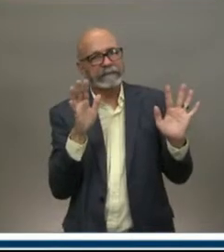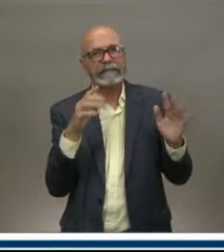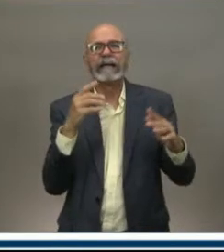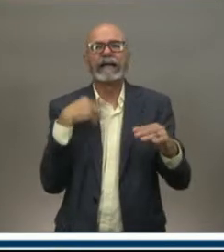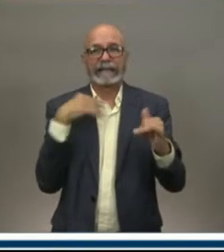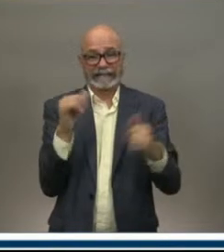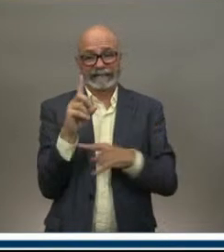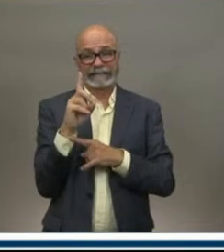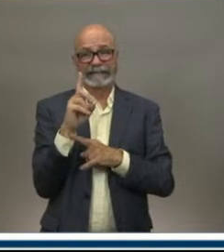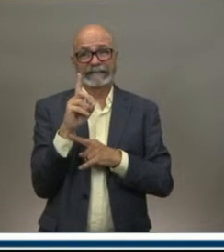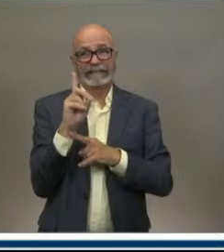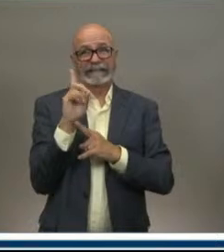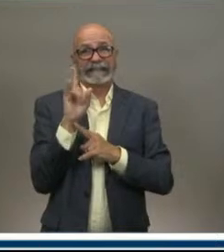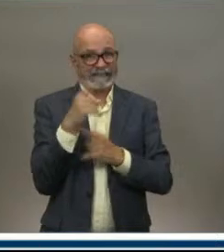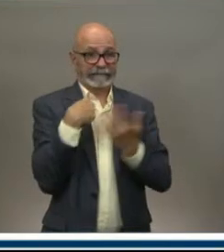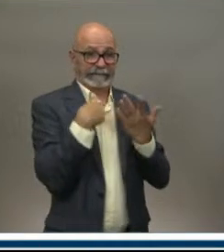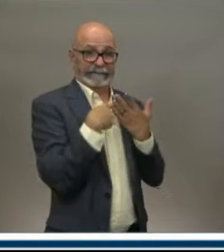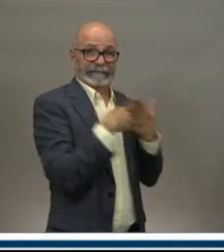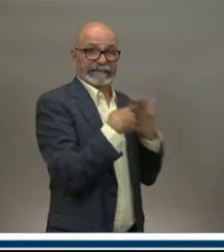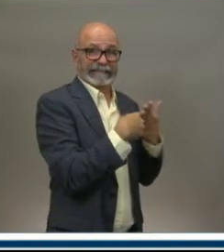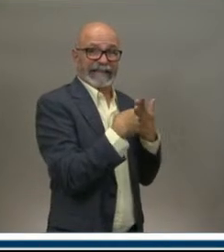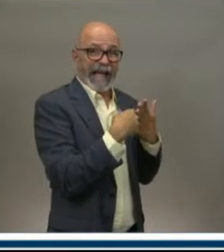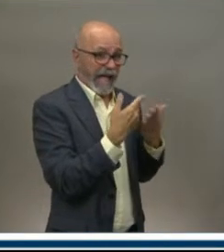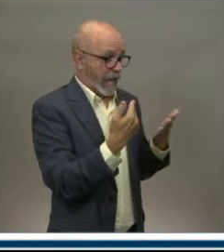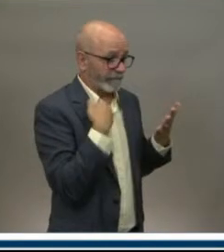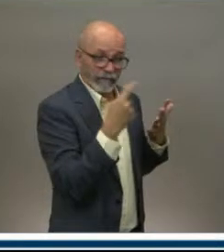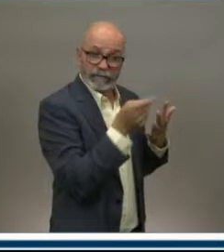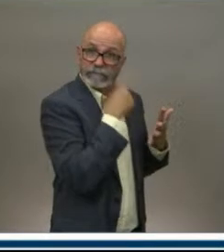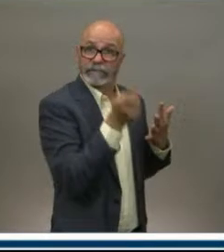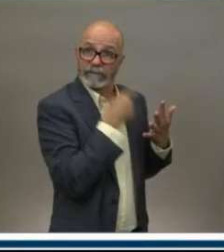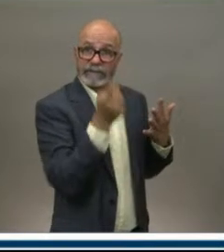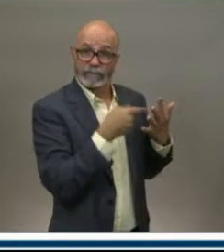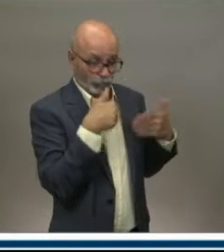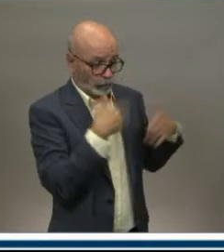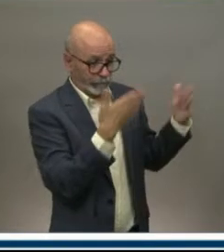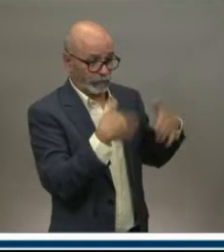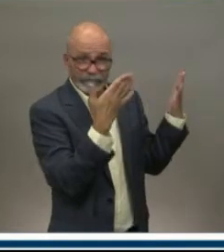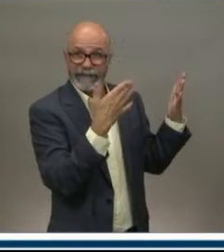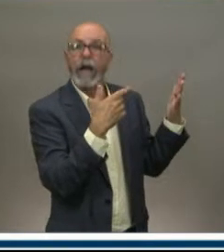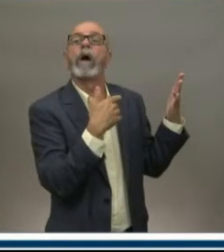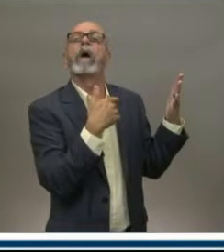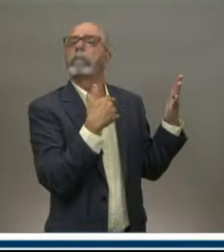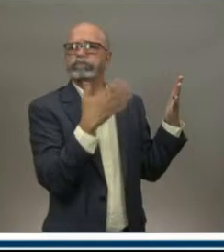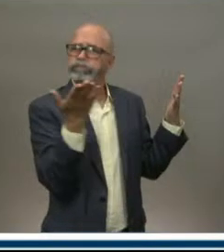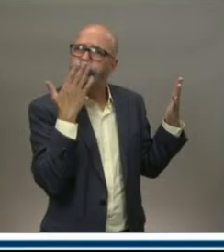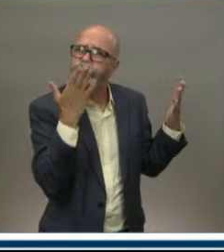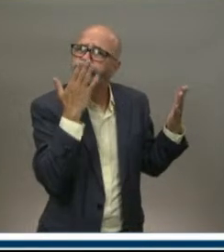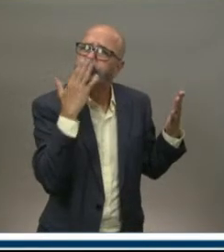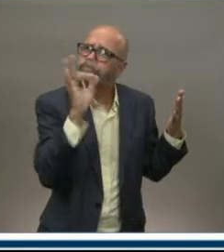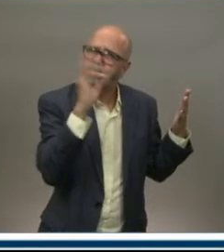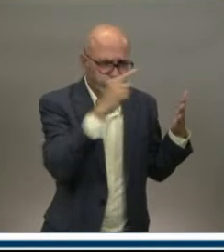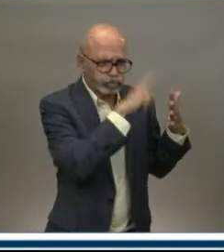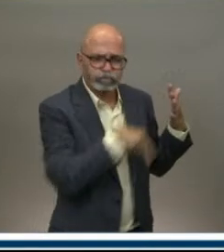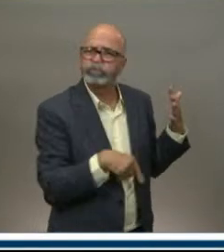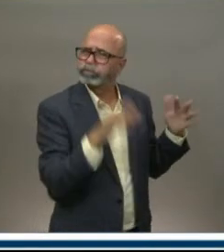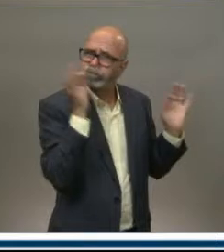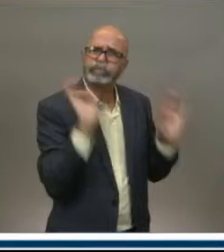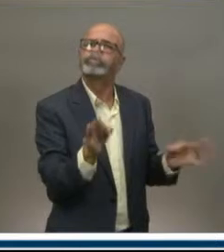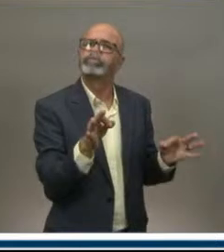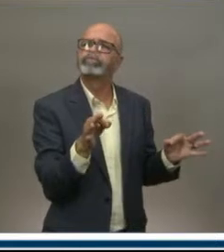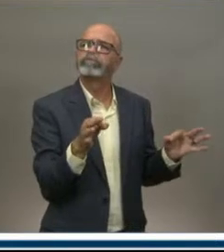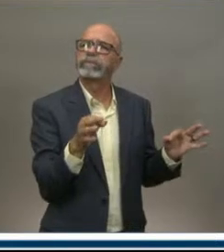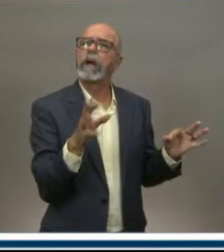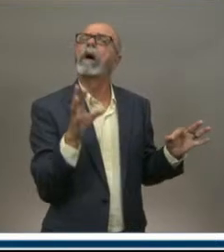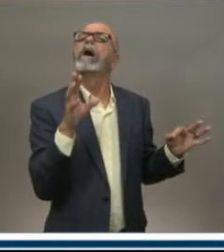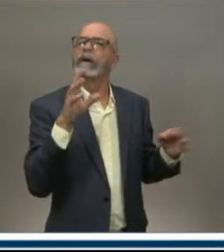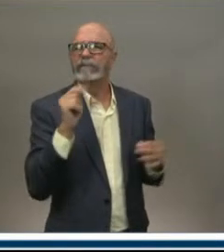believe the recommendations and the work that was done was well done, and I think it does provide us with